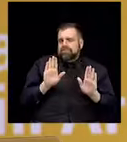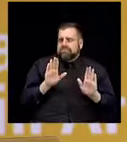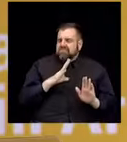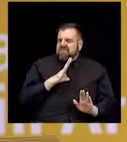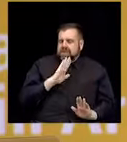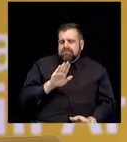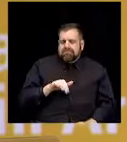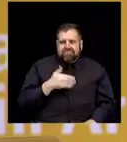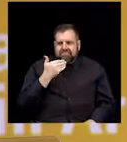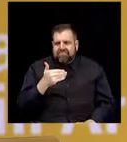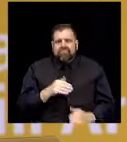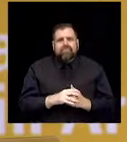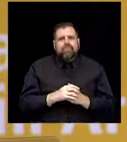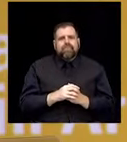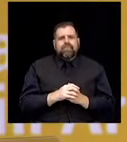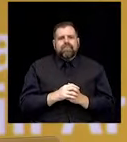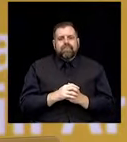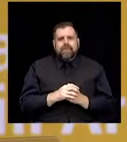be fine.